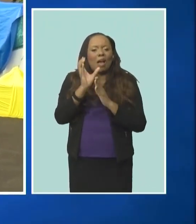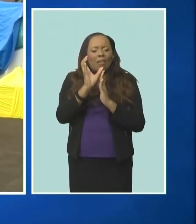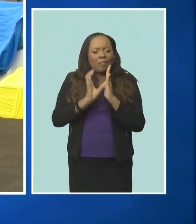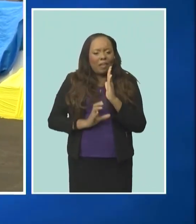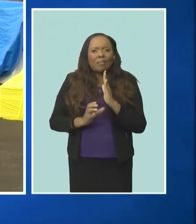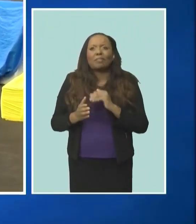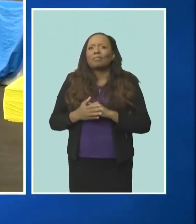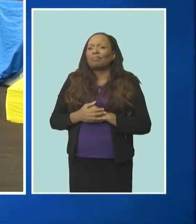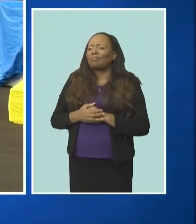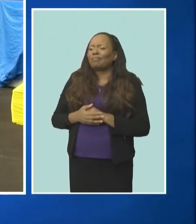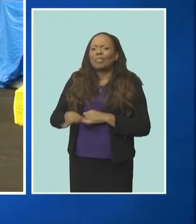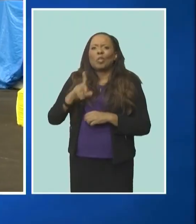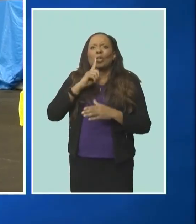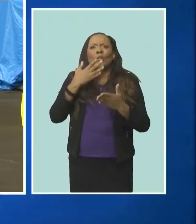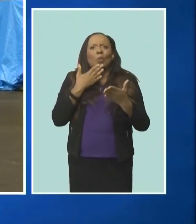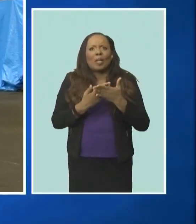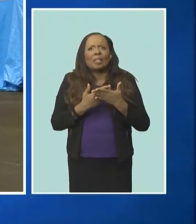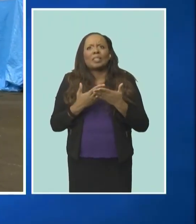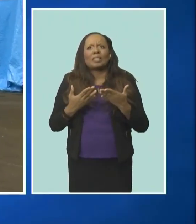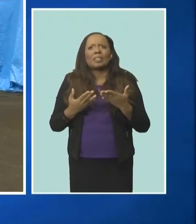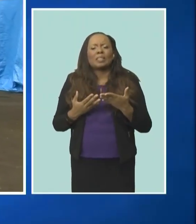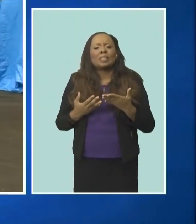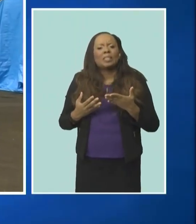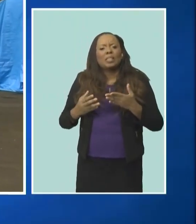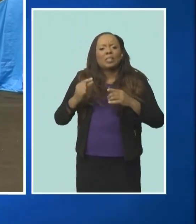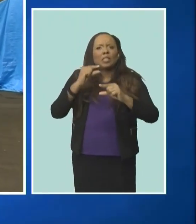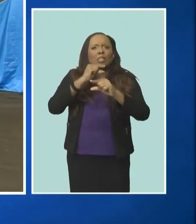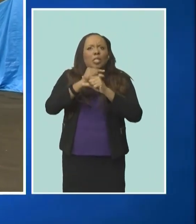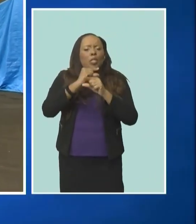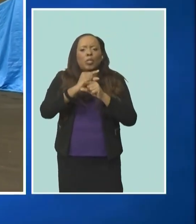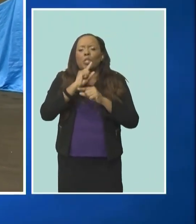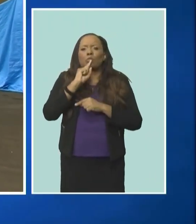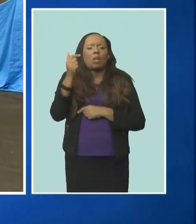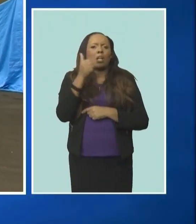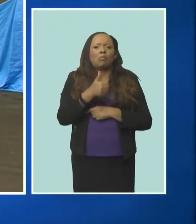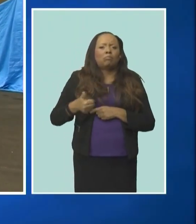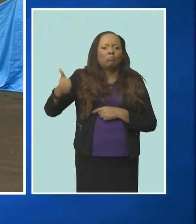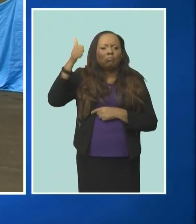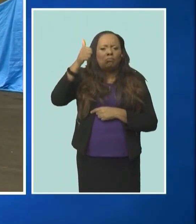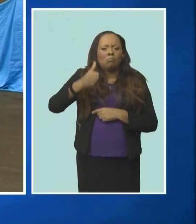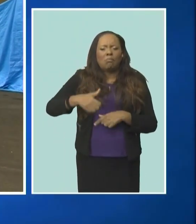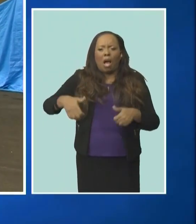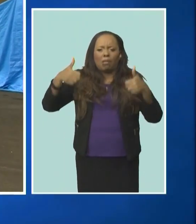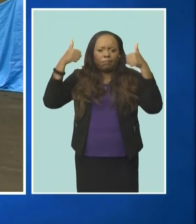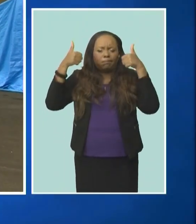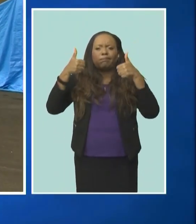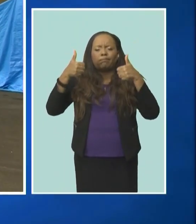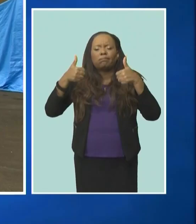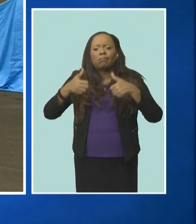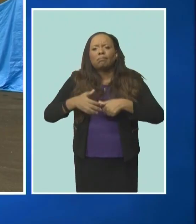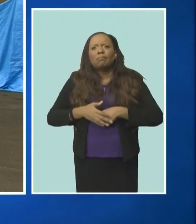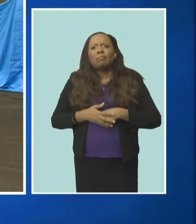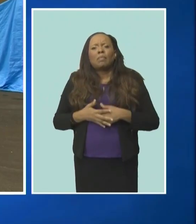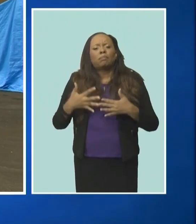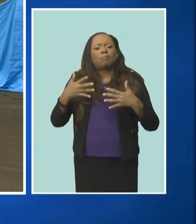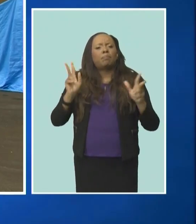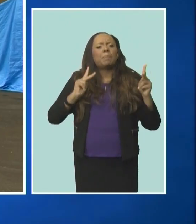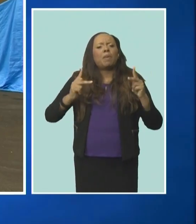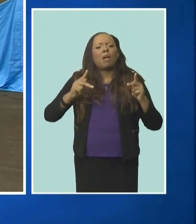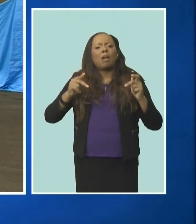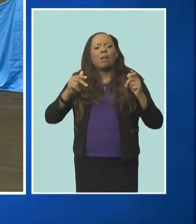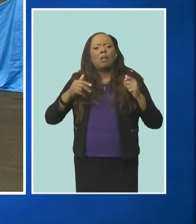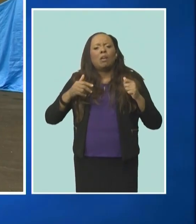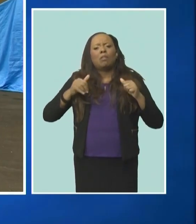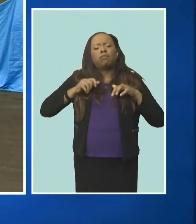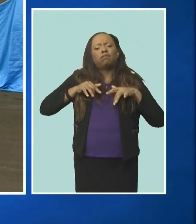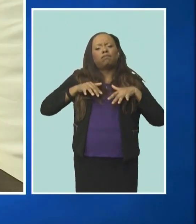well. The security has been top notch, and the vibe of the people here that are attending